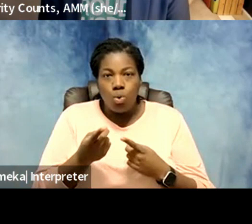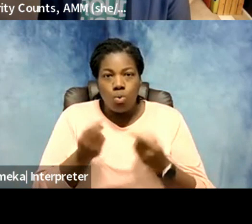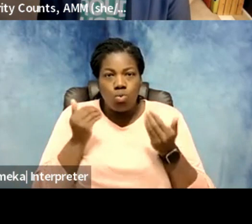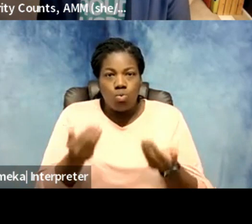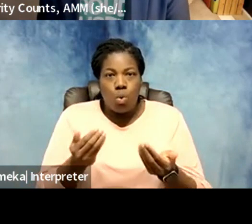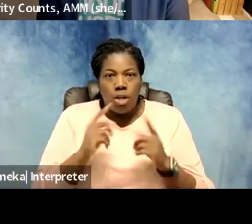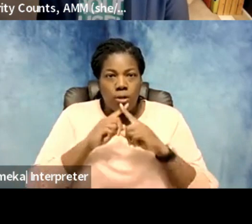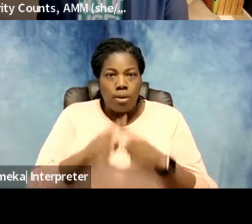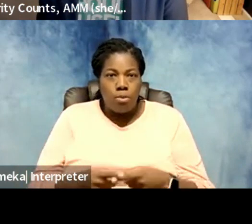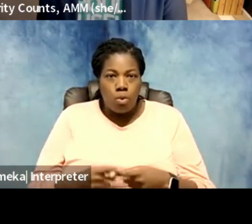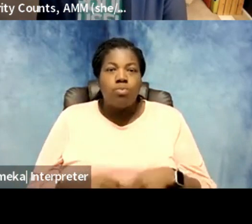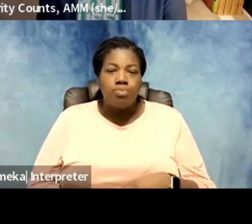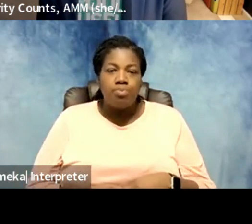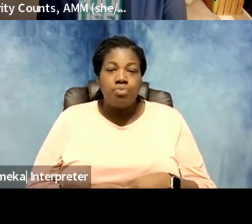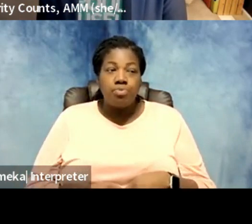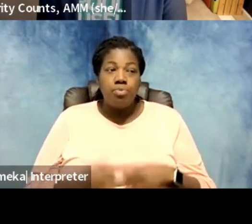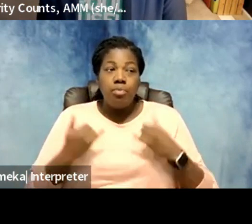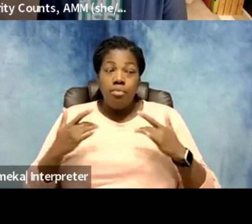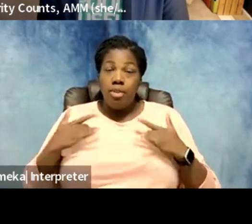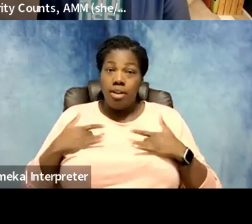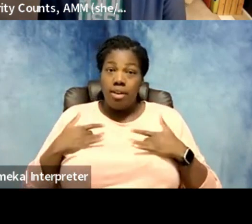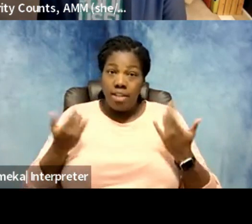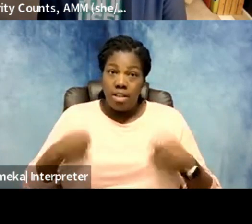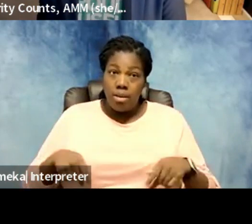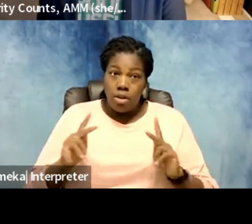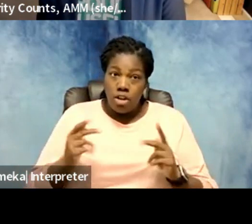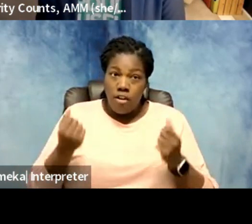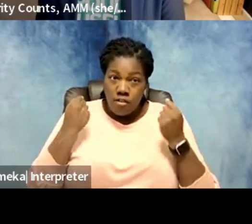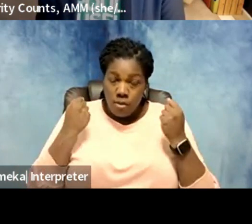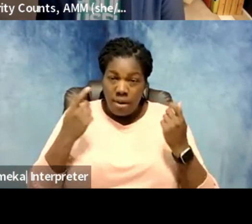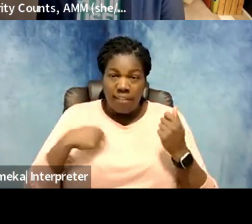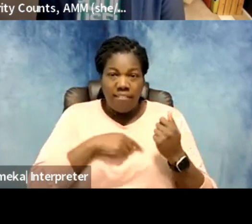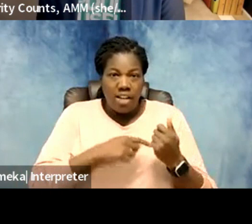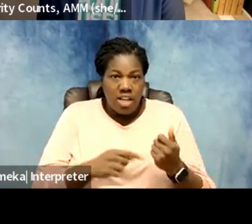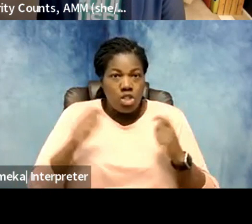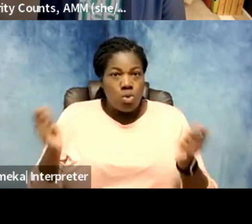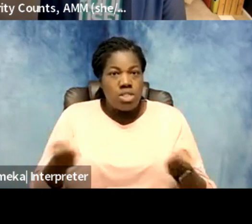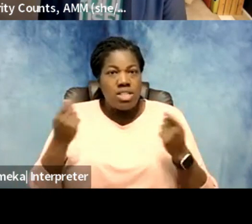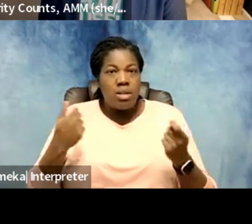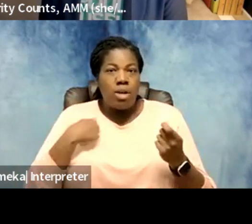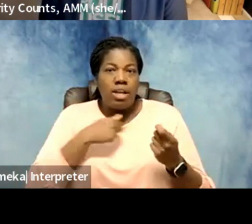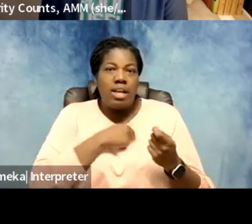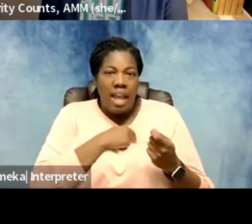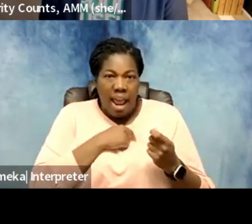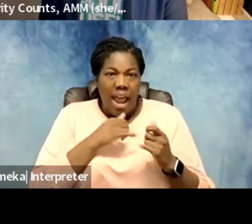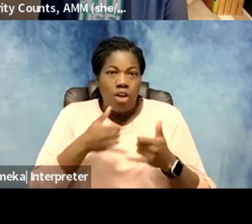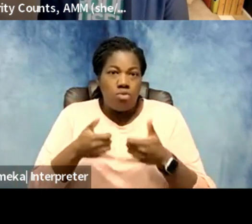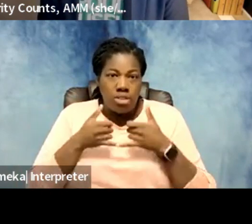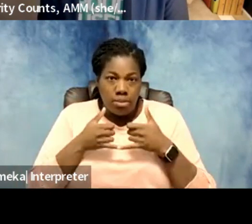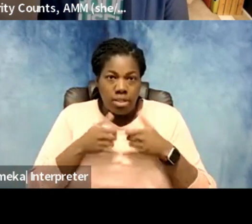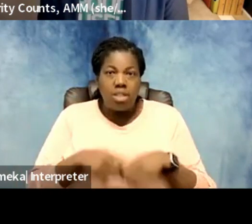program. This event is an opportunity for all of us to celebrate our recipients, but also to learn more about them and their